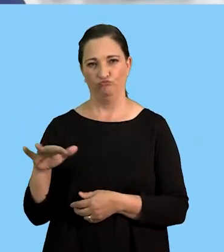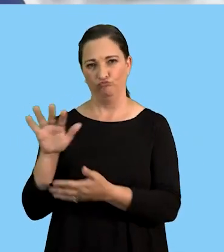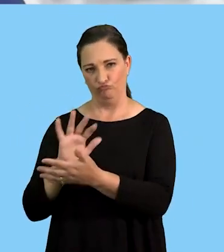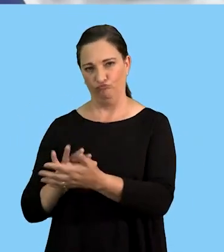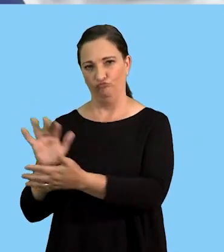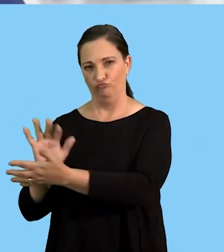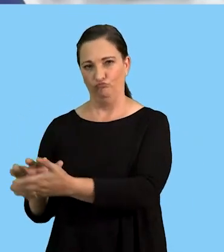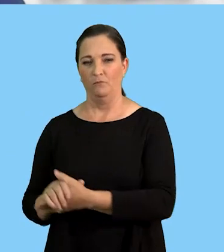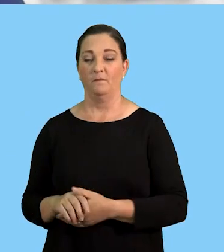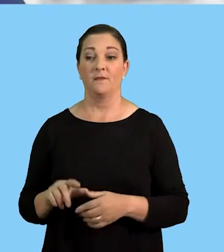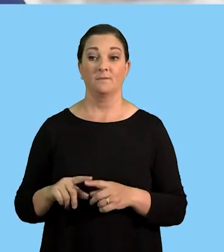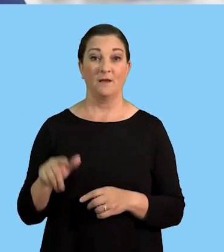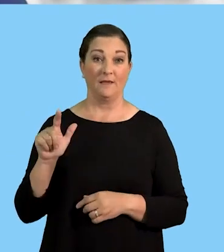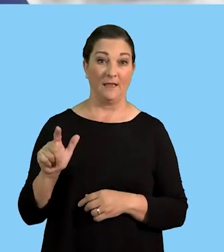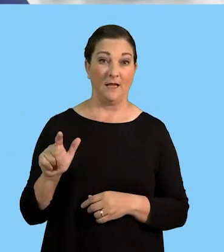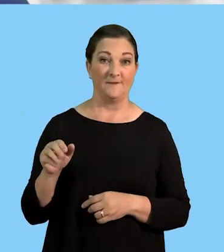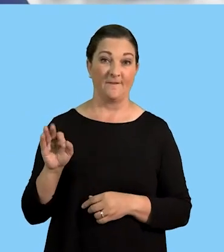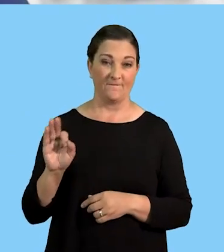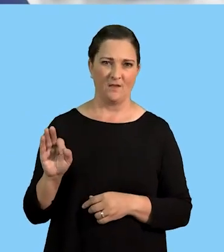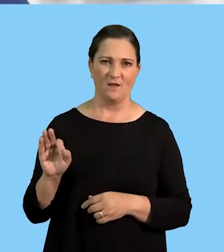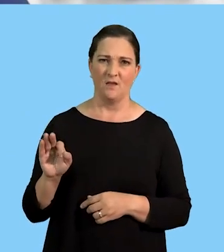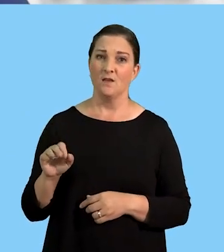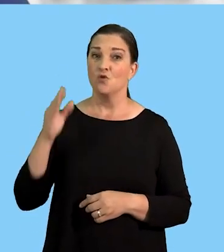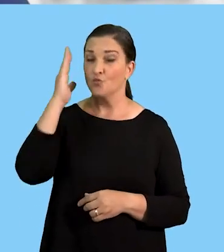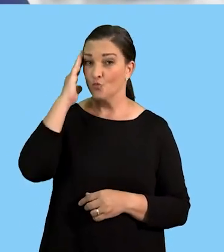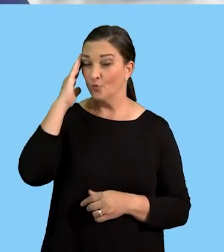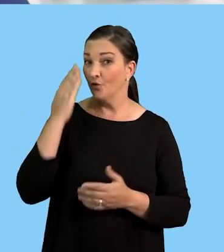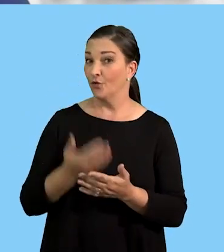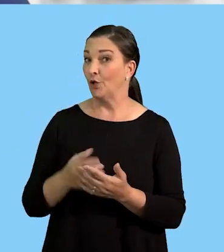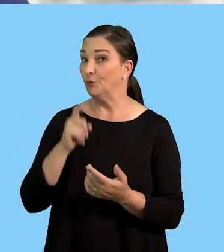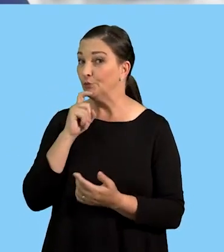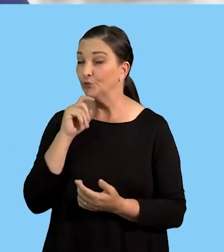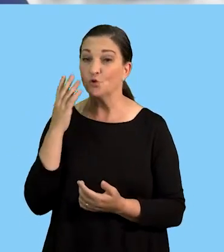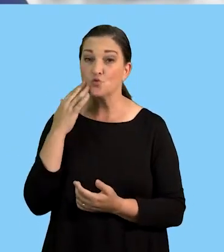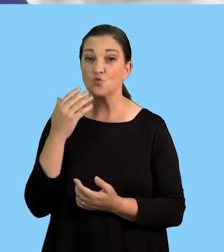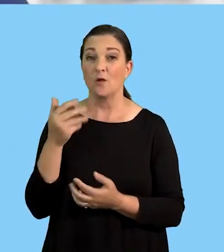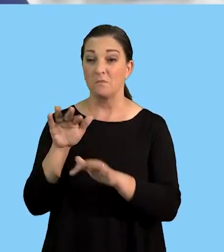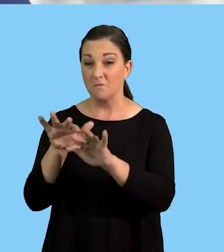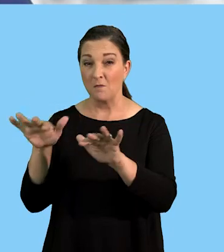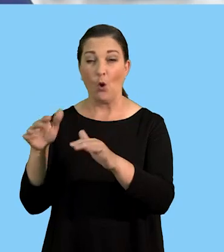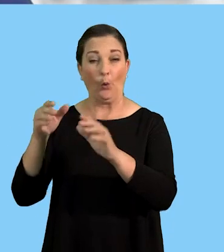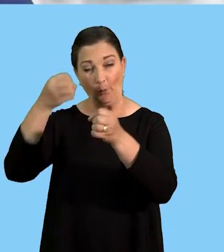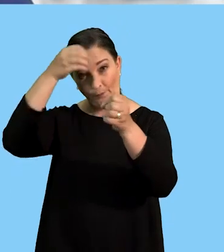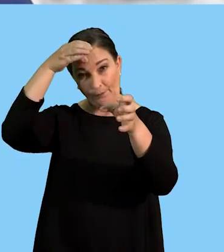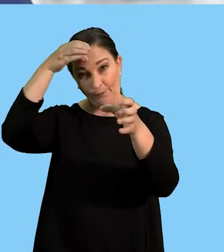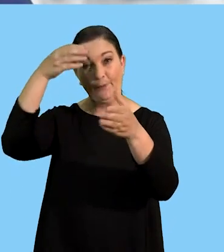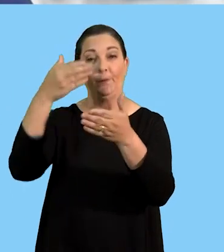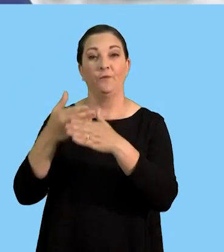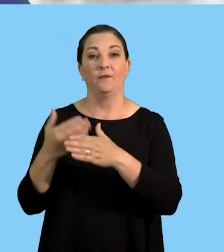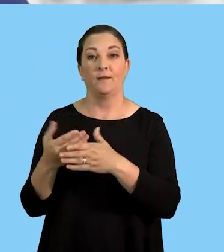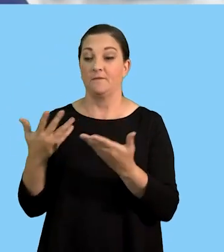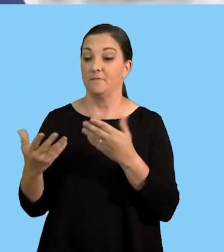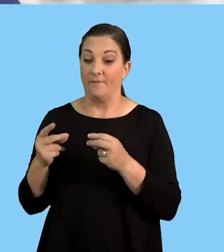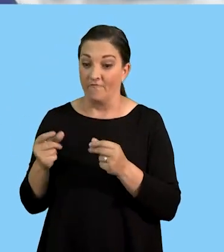Liza's fair would be applicable in a better situation when employees are experts and when the leader is very busy, and delegation